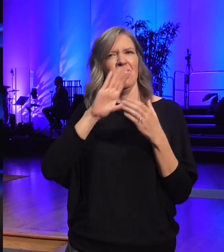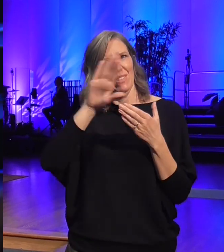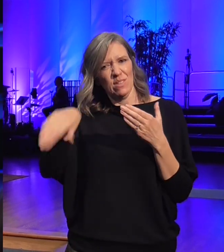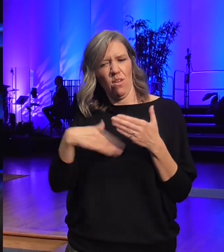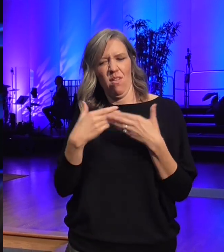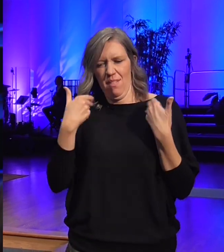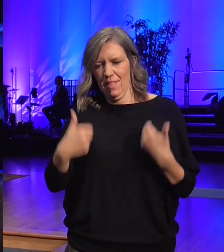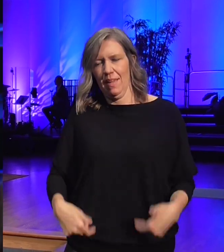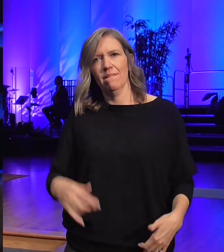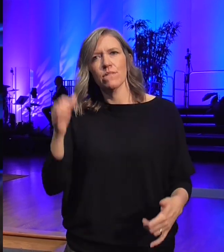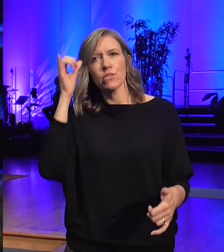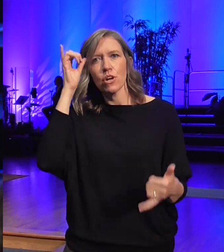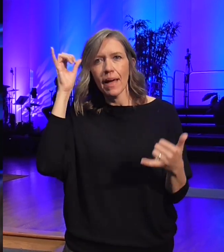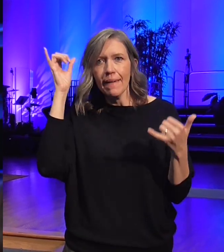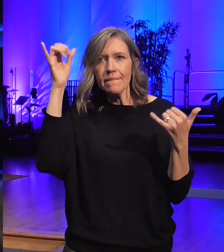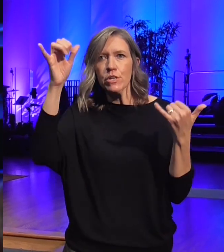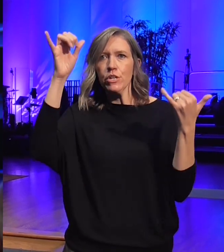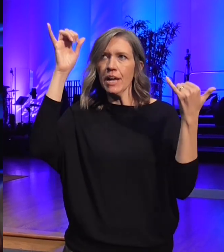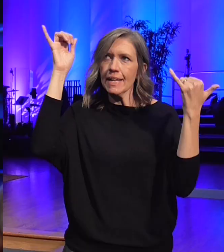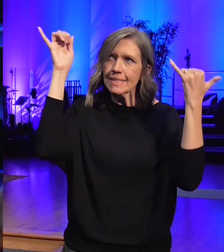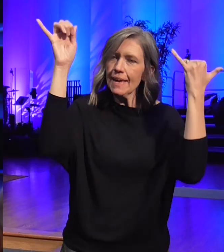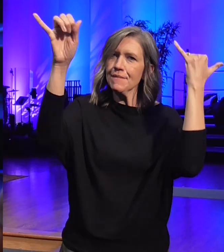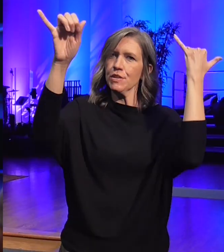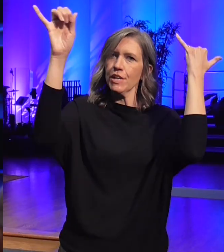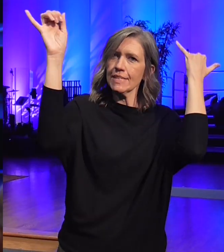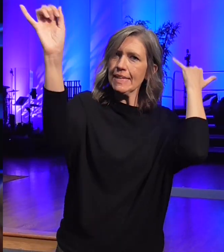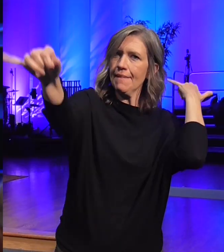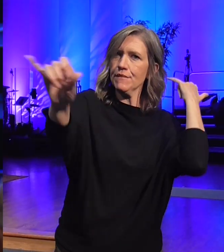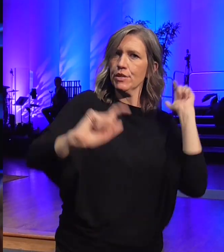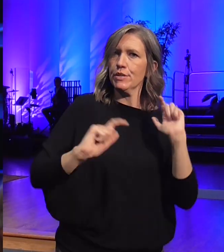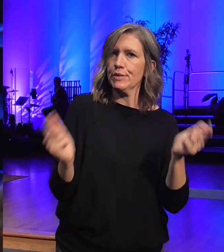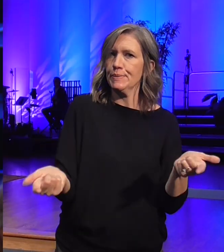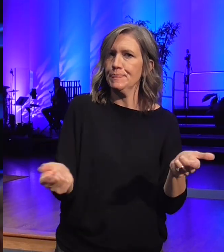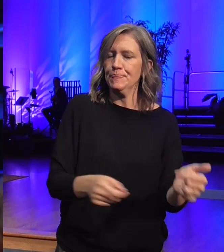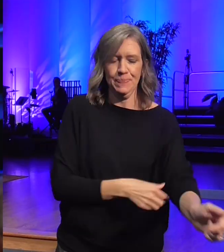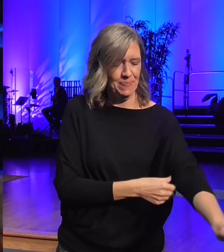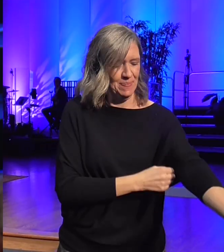I am forever and ever and ever. Life is all that I